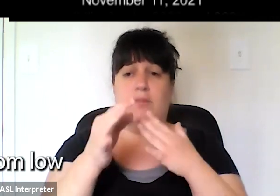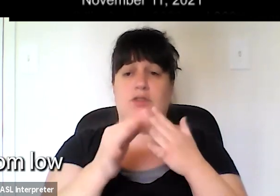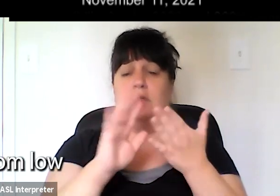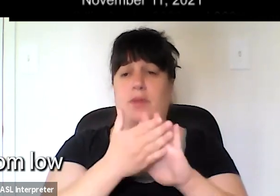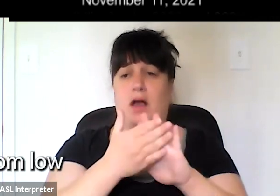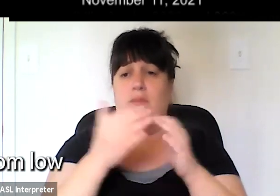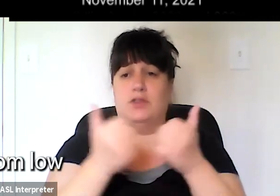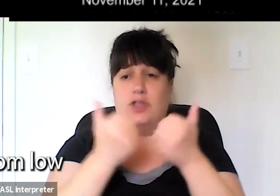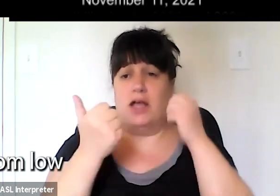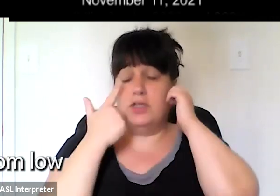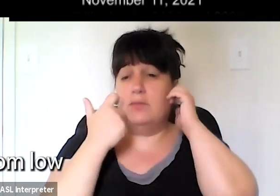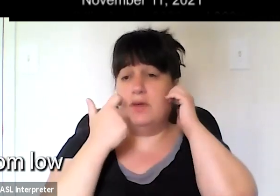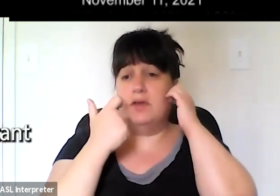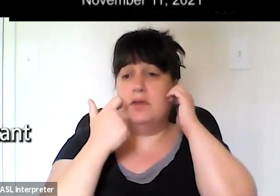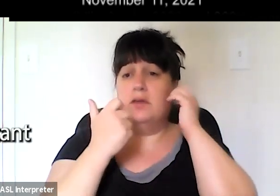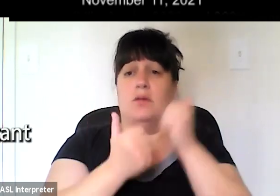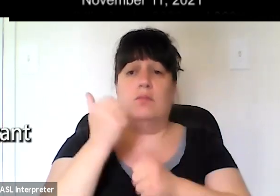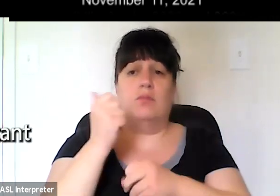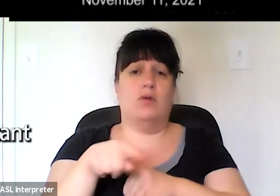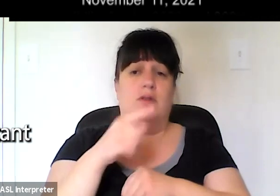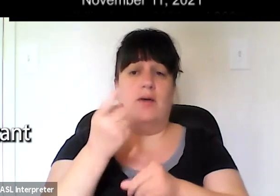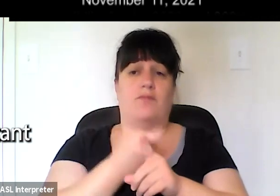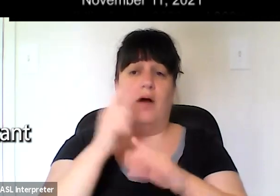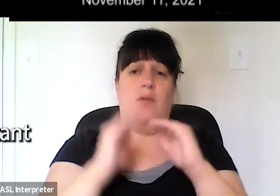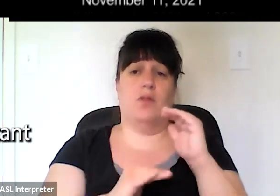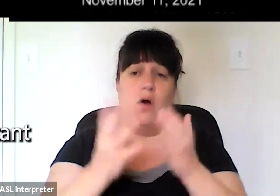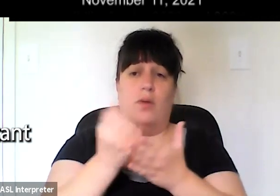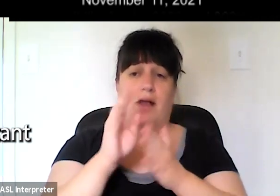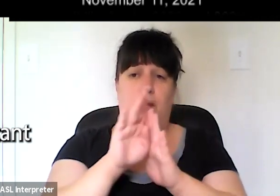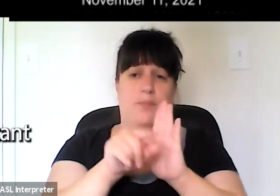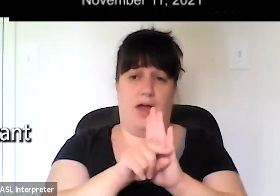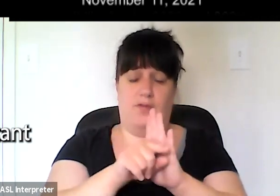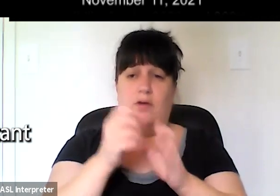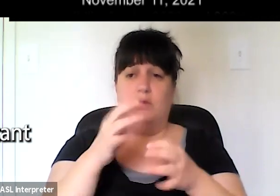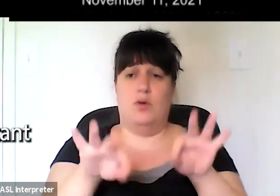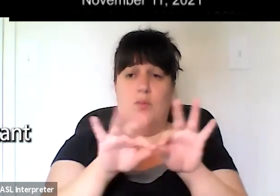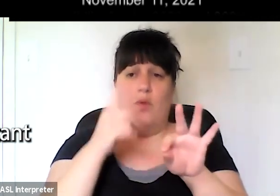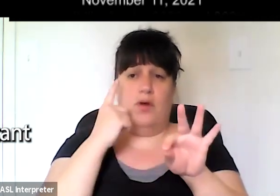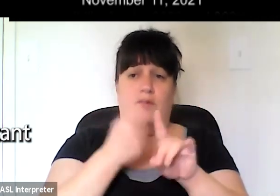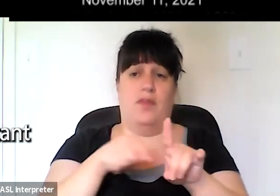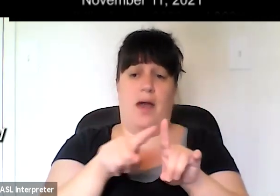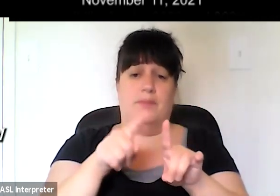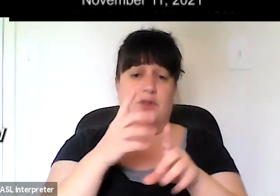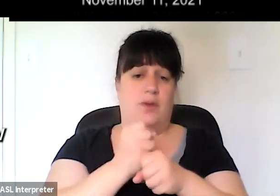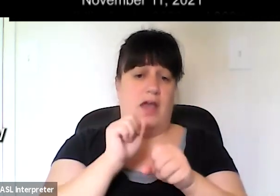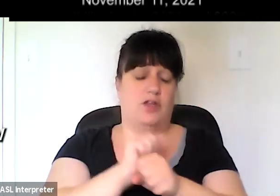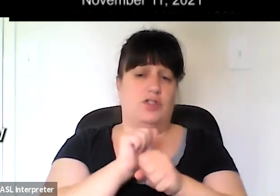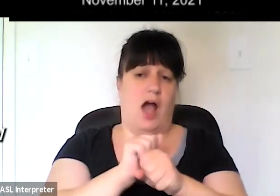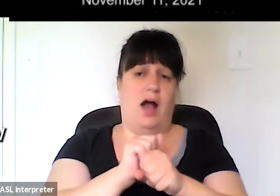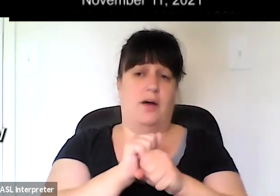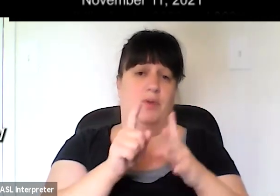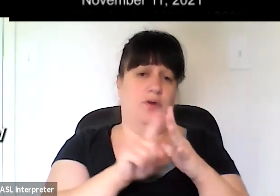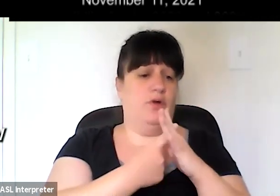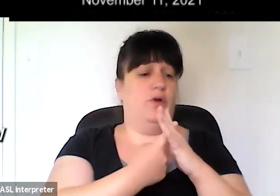challenging because most of these people come from low-income backgrounds. So it is important for them to get a job early on. And this is a case